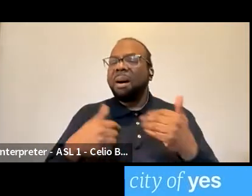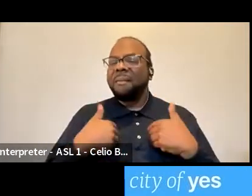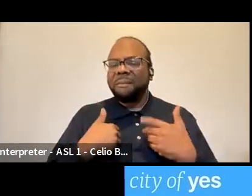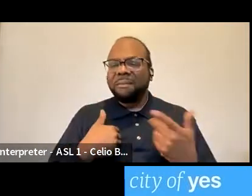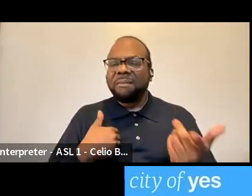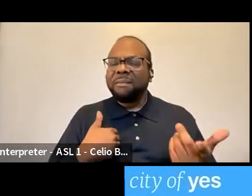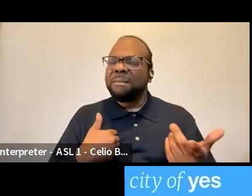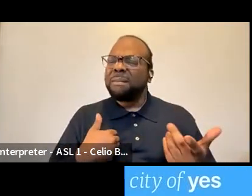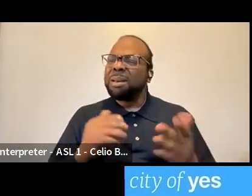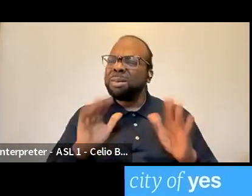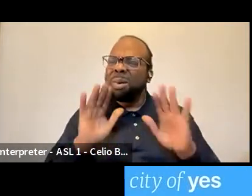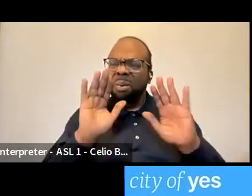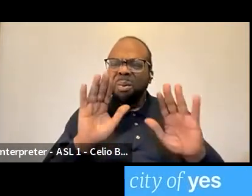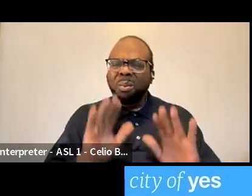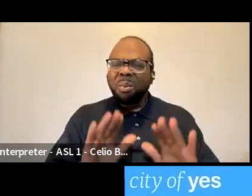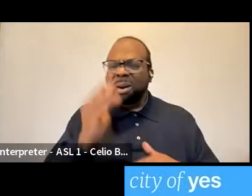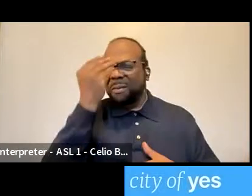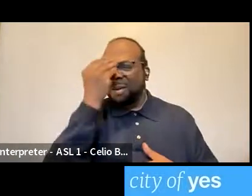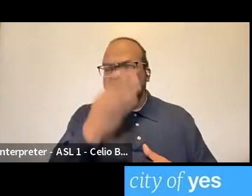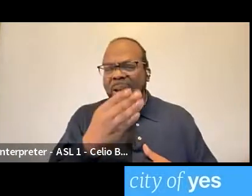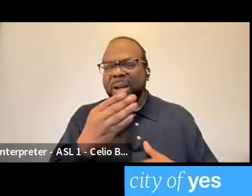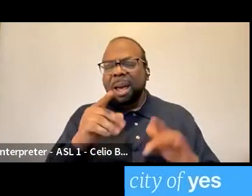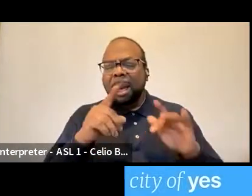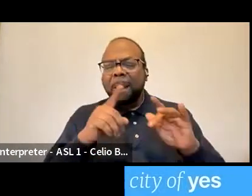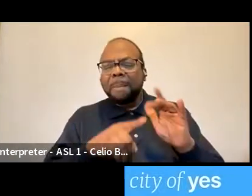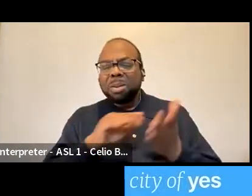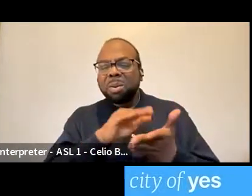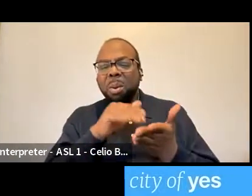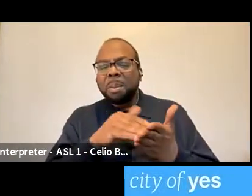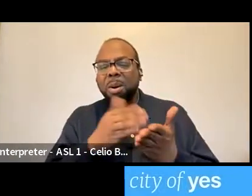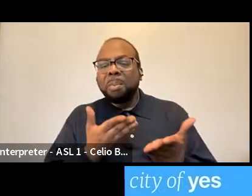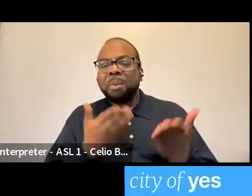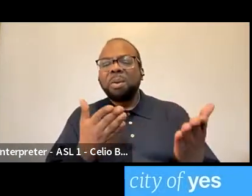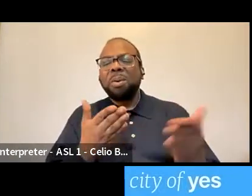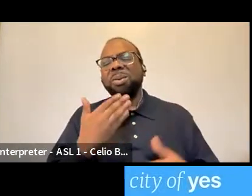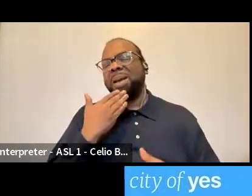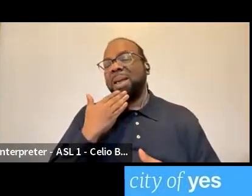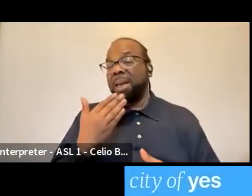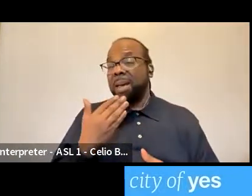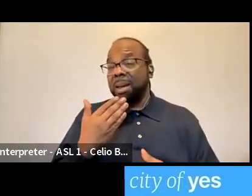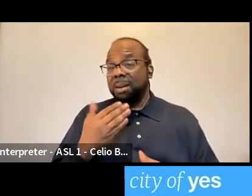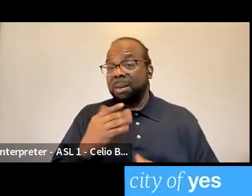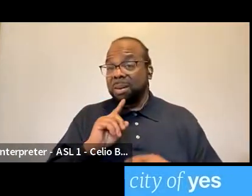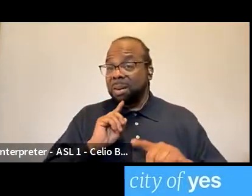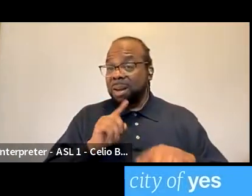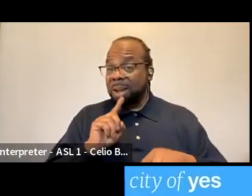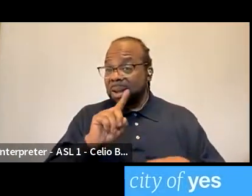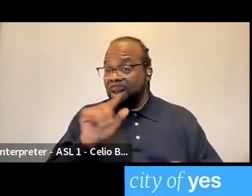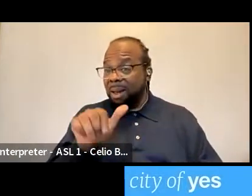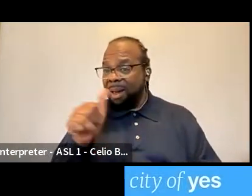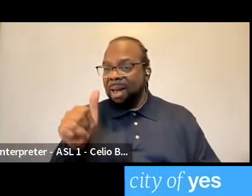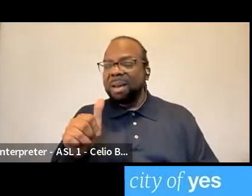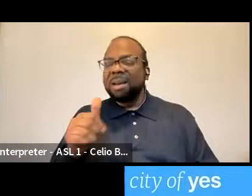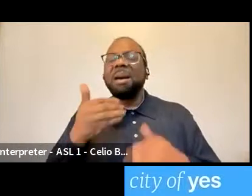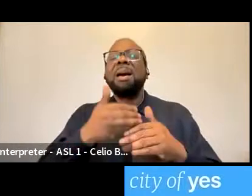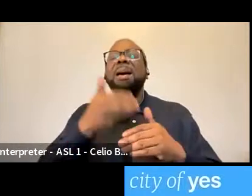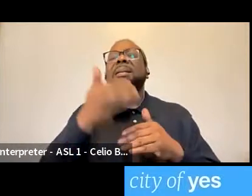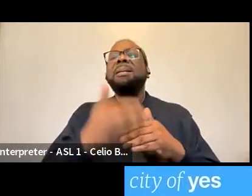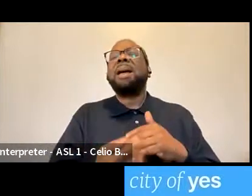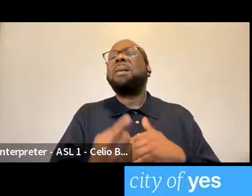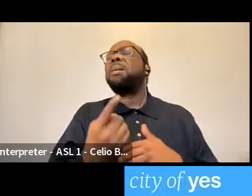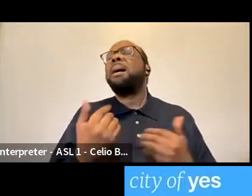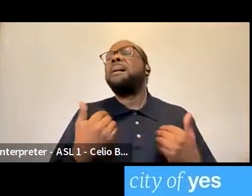a wonderful thing to inform our missing middle proposals. So thank you. Should we answer your other question? Yeah, let's go to the next question that Sue had.